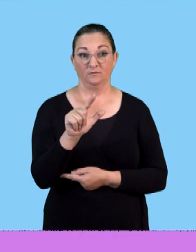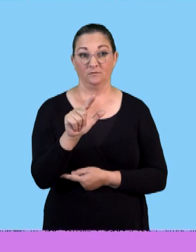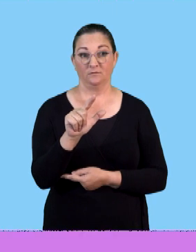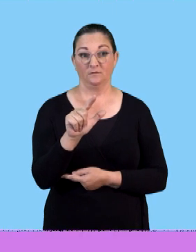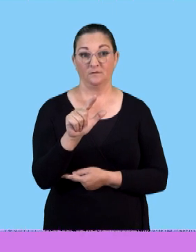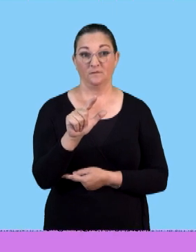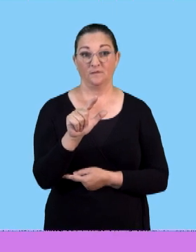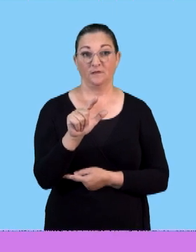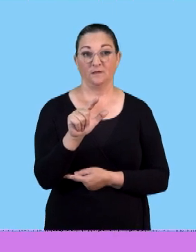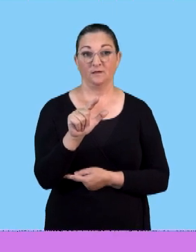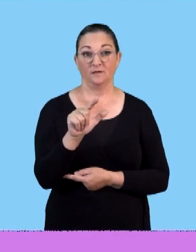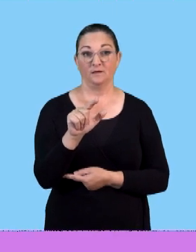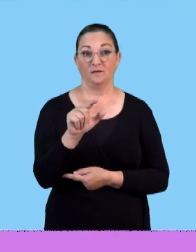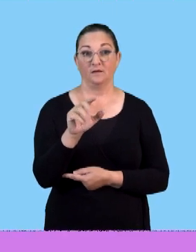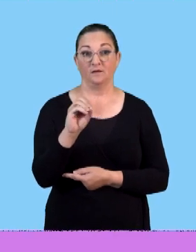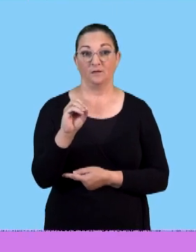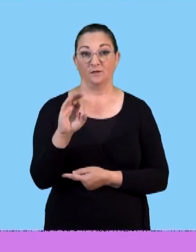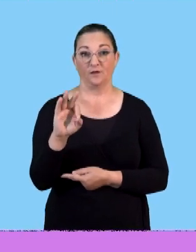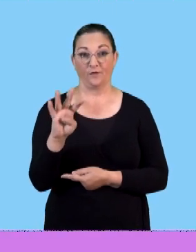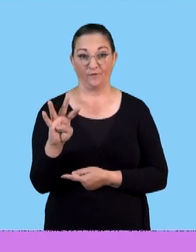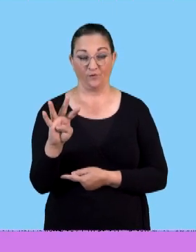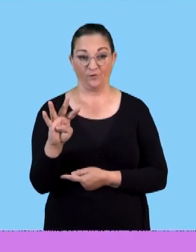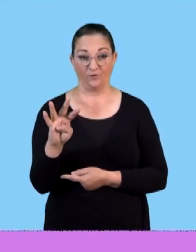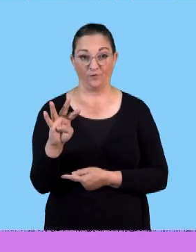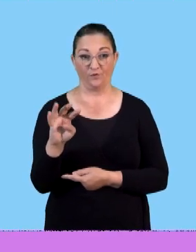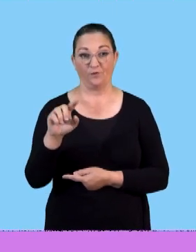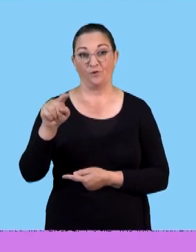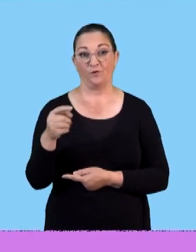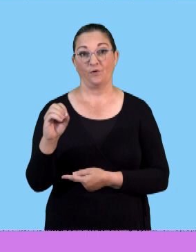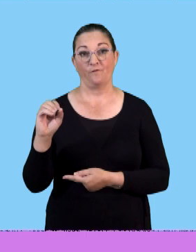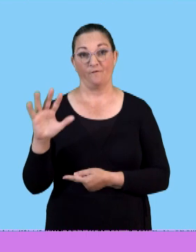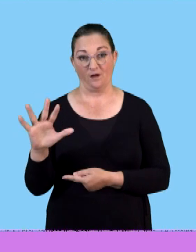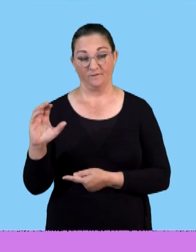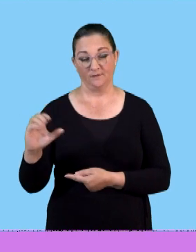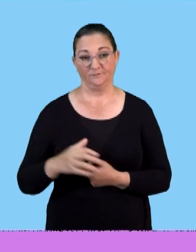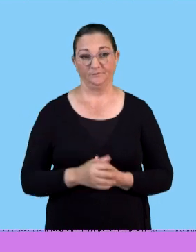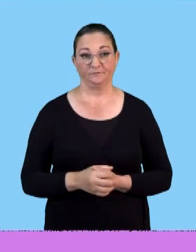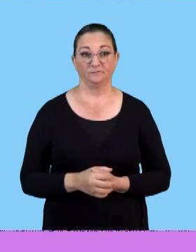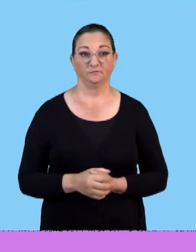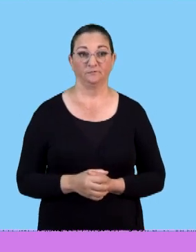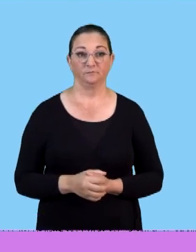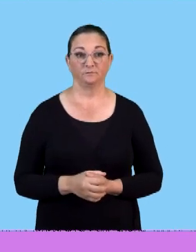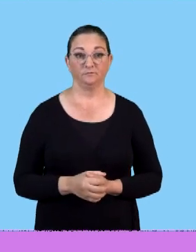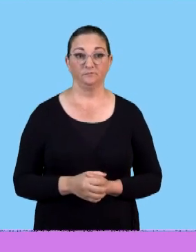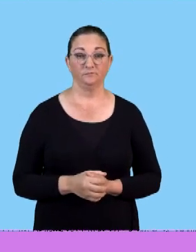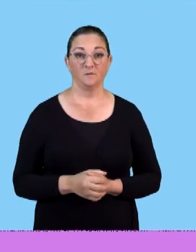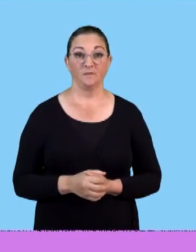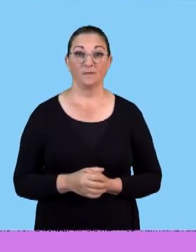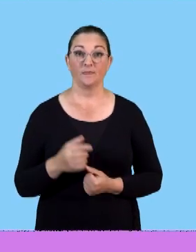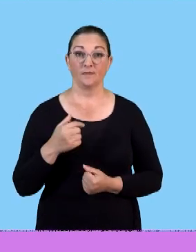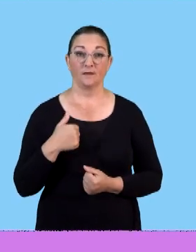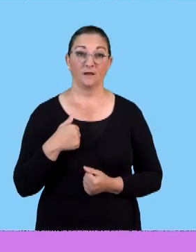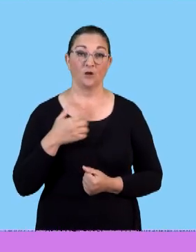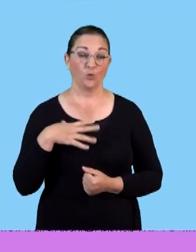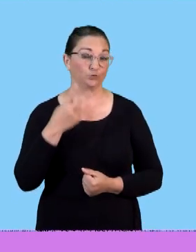537,000, okay, and 34 rand and 5 cents. Guys,